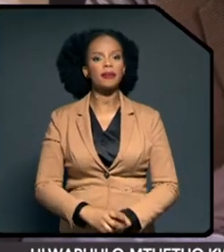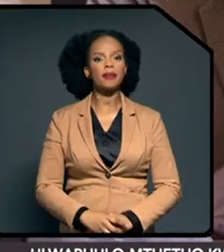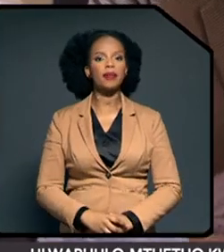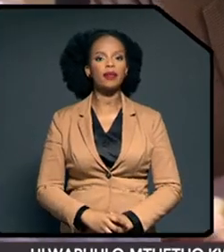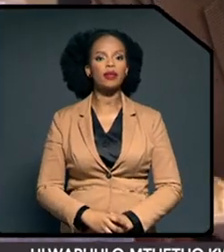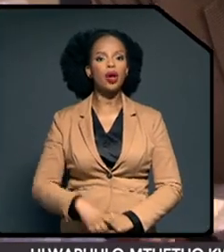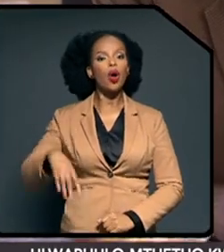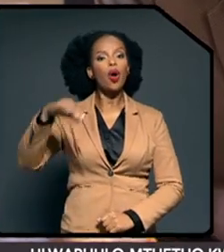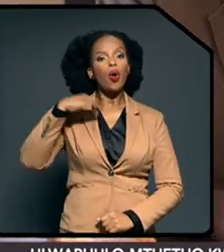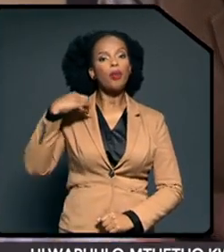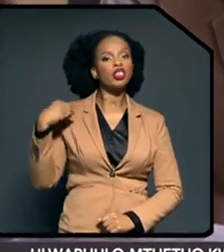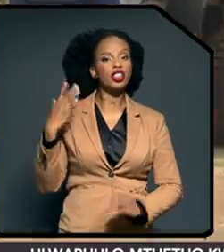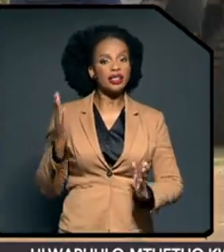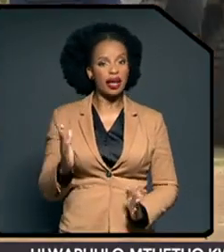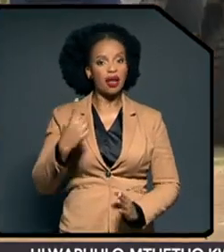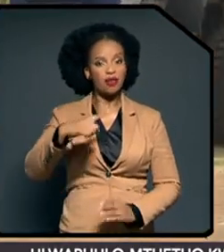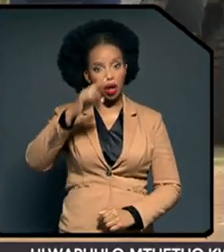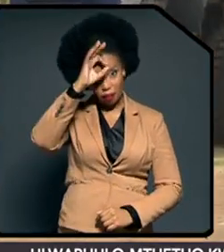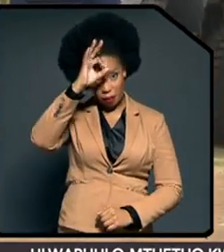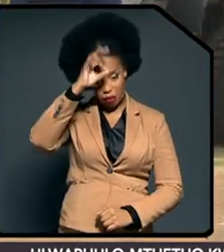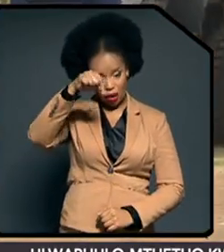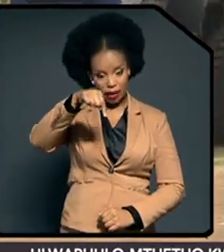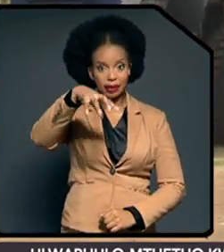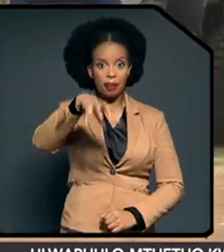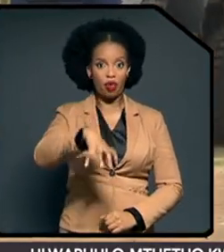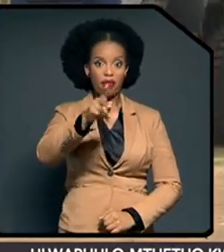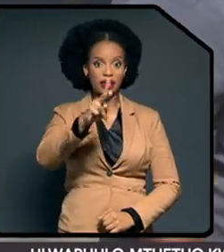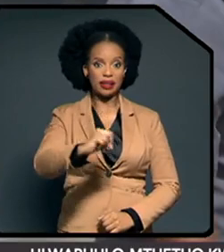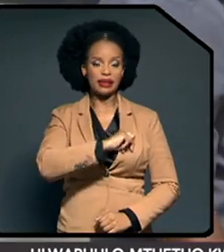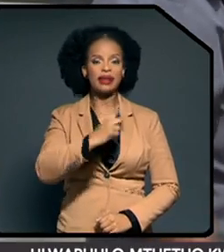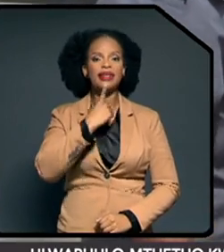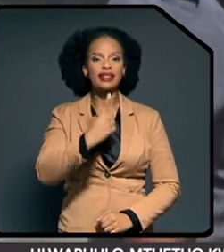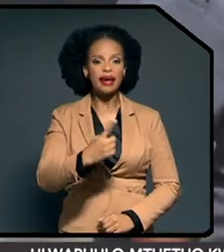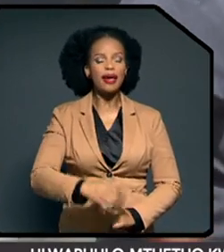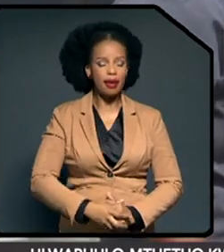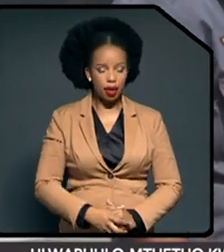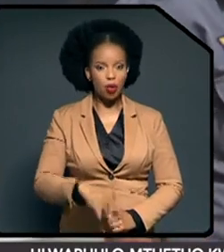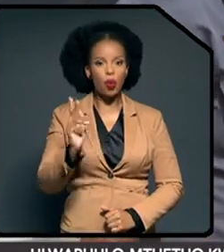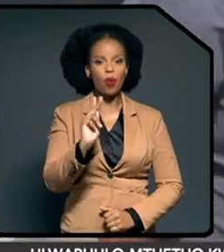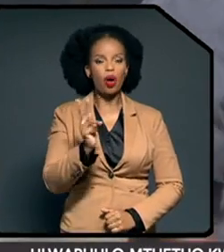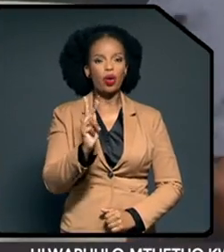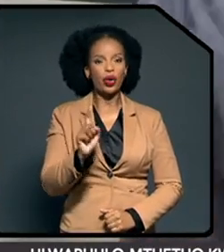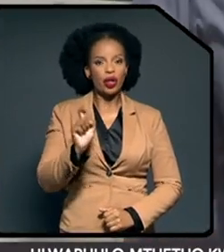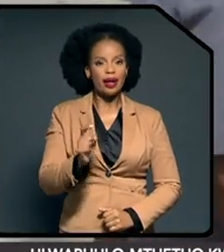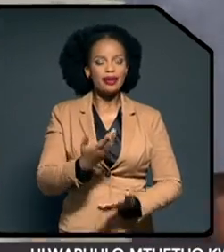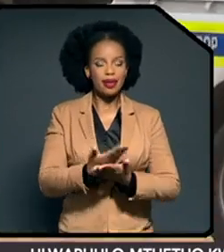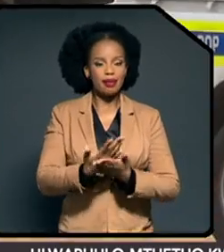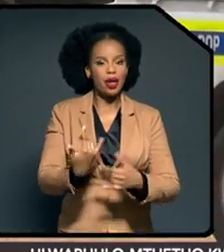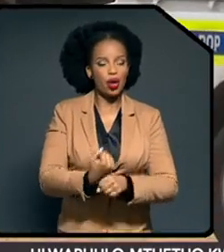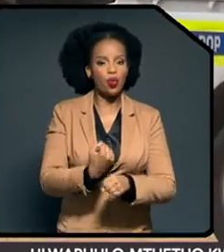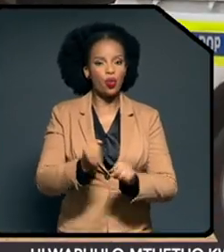phondo umnumzana Nhlanhla Mkhwanazi uthe noxa inani lamapolisa kwisikhululo sakwaMashu linokukwazi ukumelana nomsebenzi